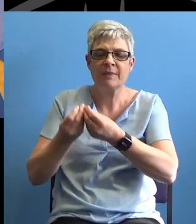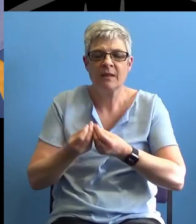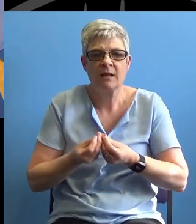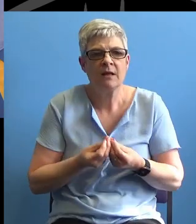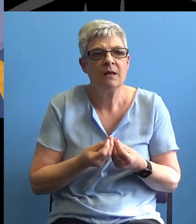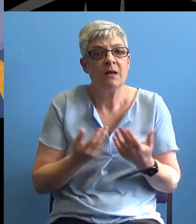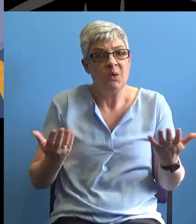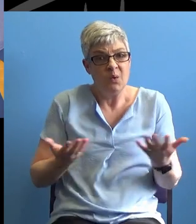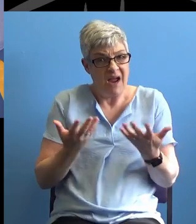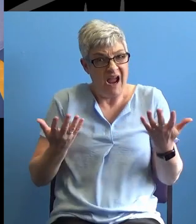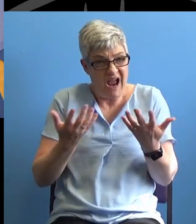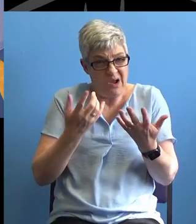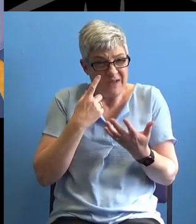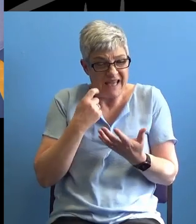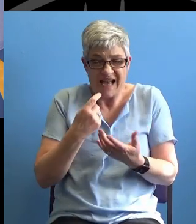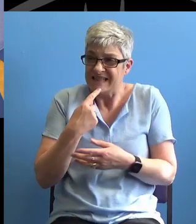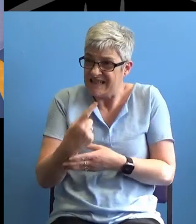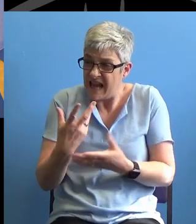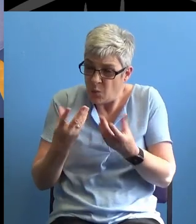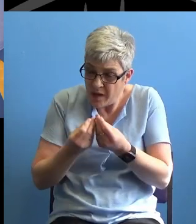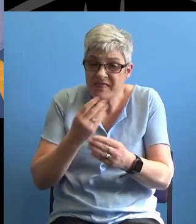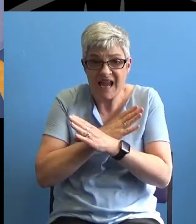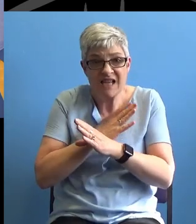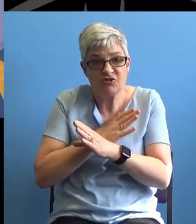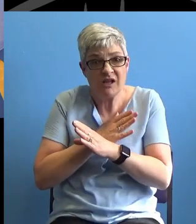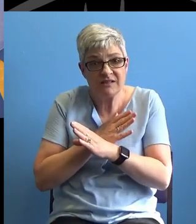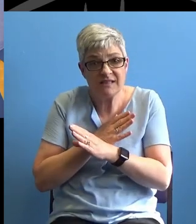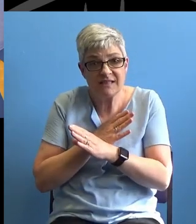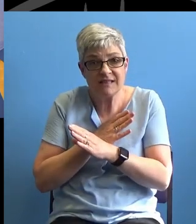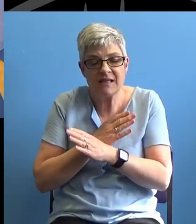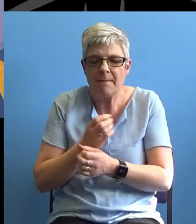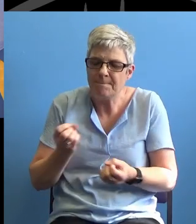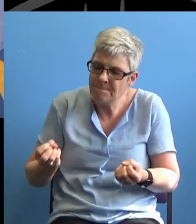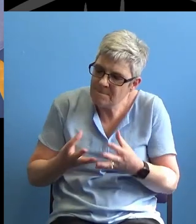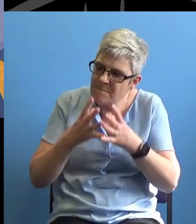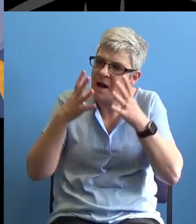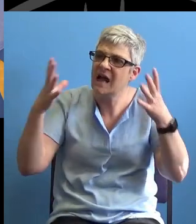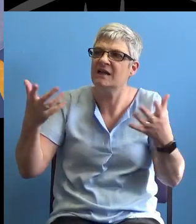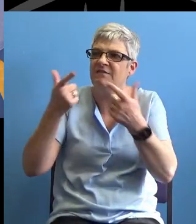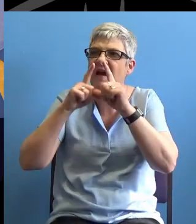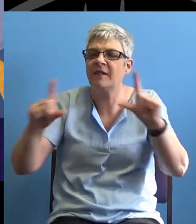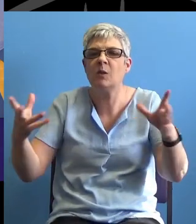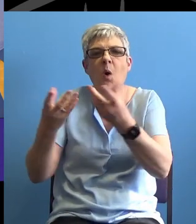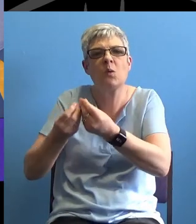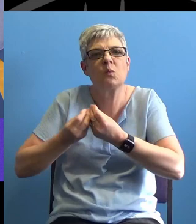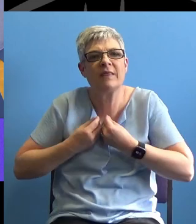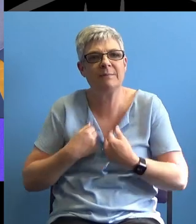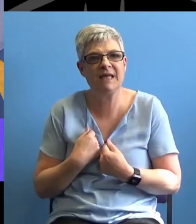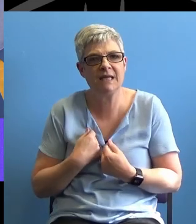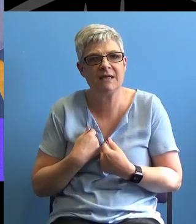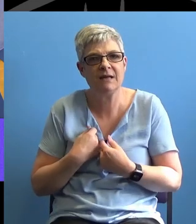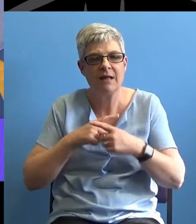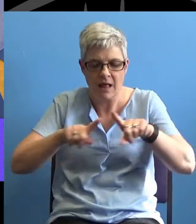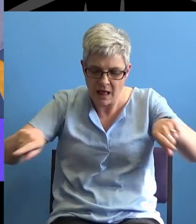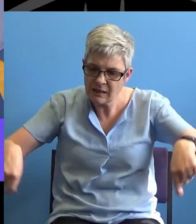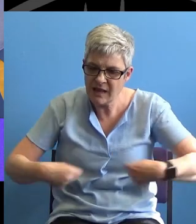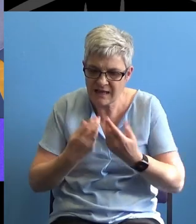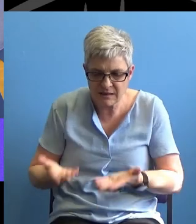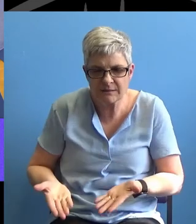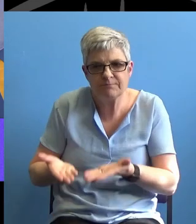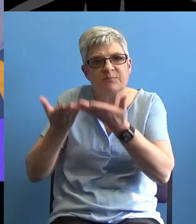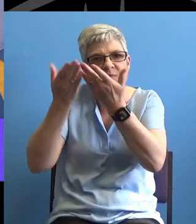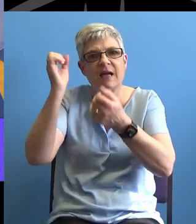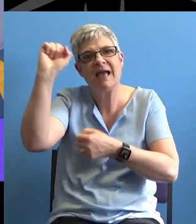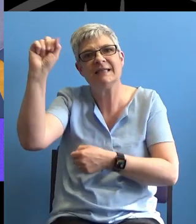where we can even say with the angels themselves, magnify the Lord with me. Let us exalt his